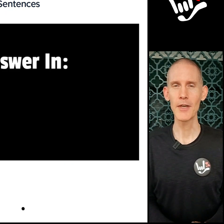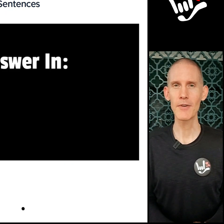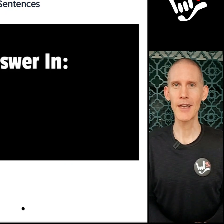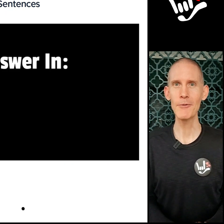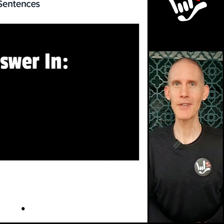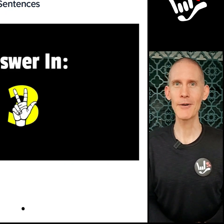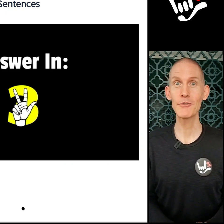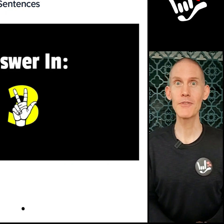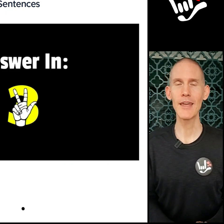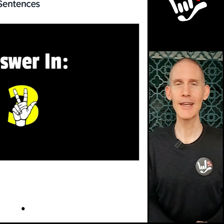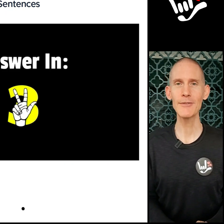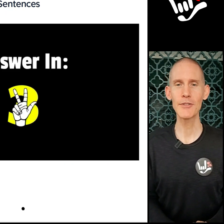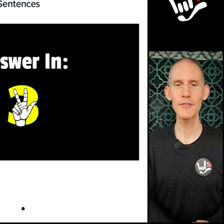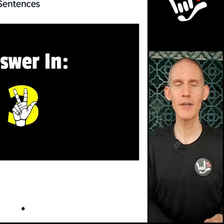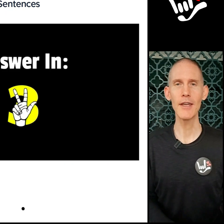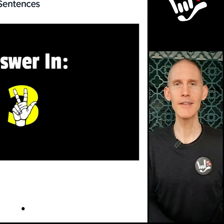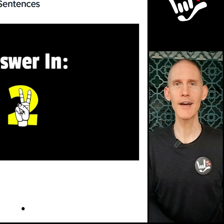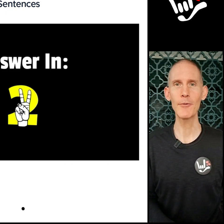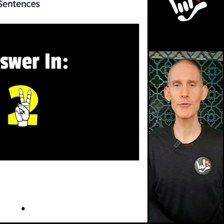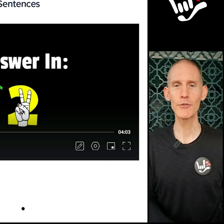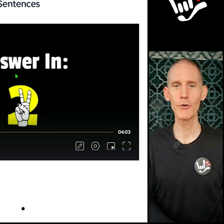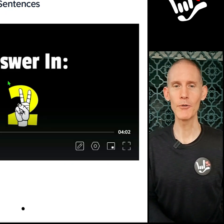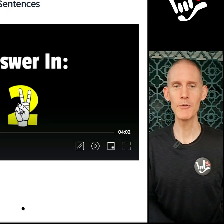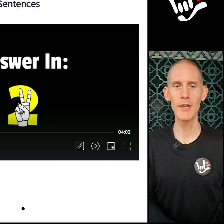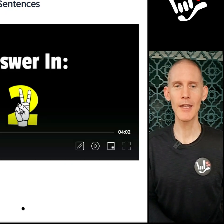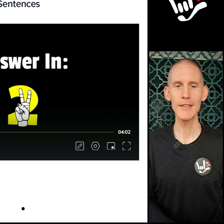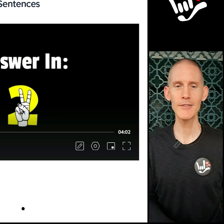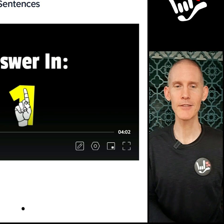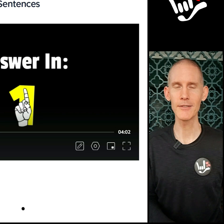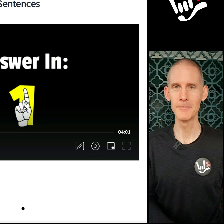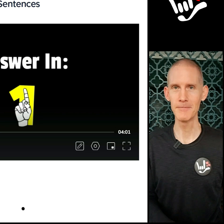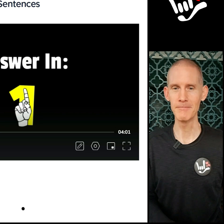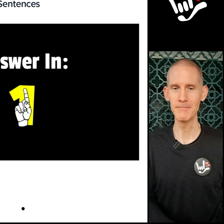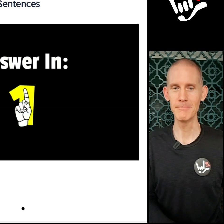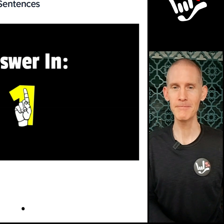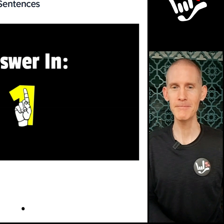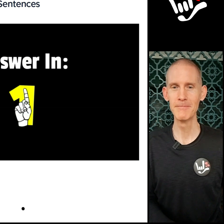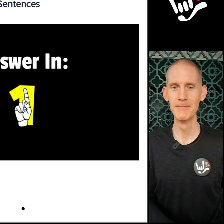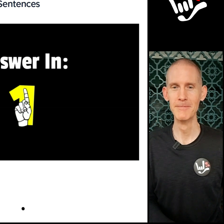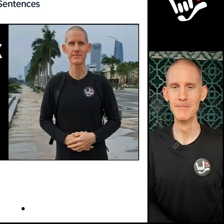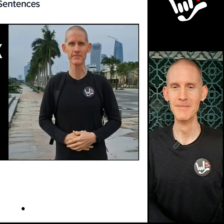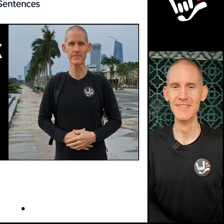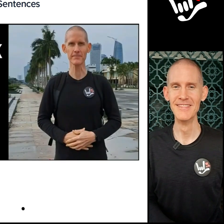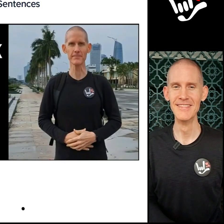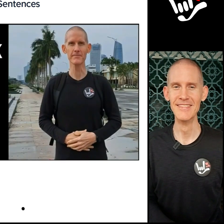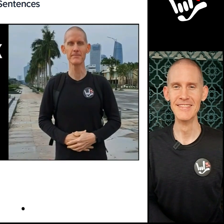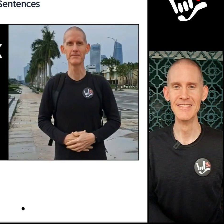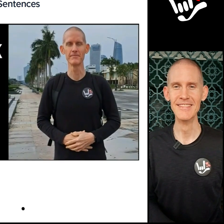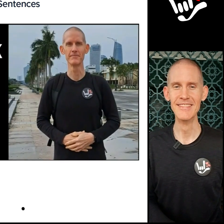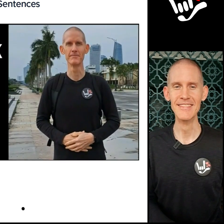Okay, then we have the countdown to the answer, and I will show you the answer.